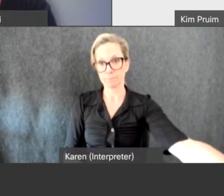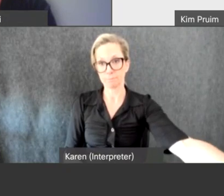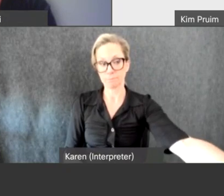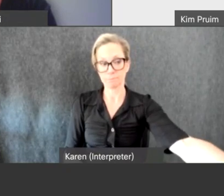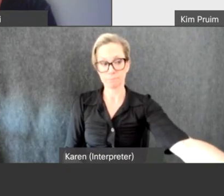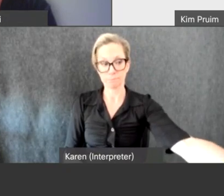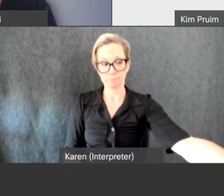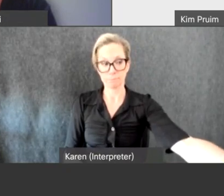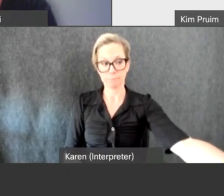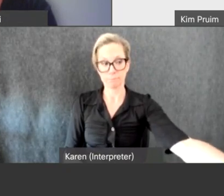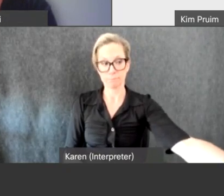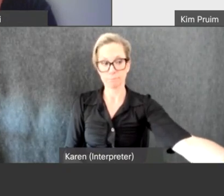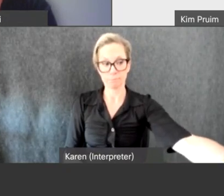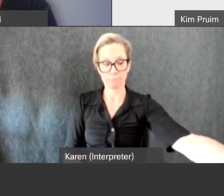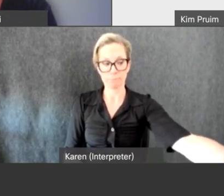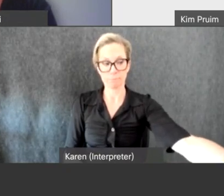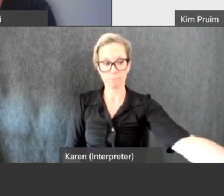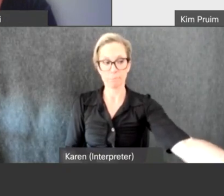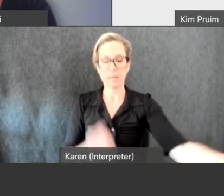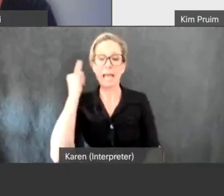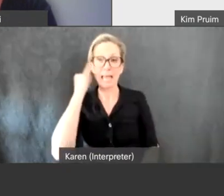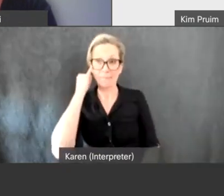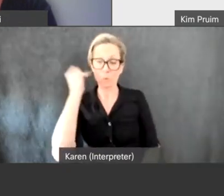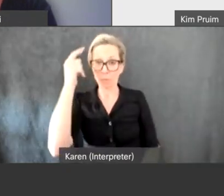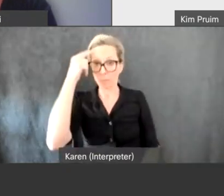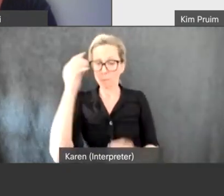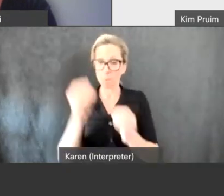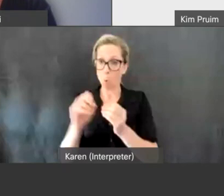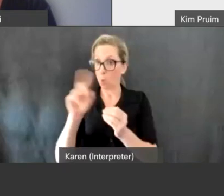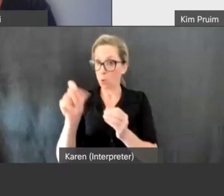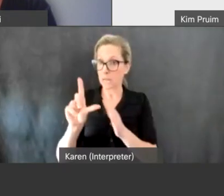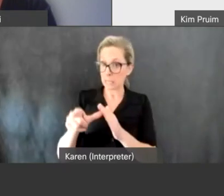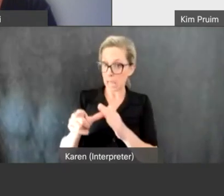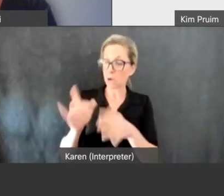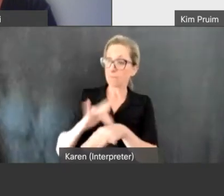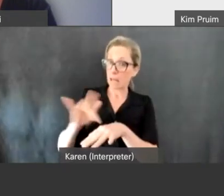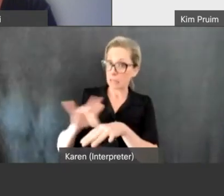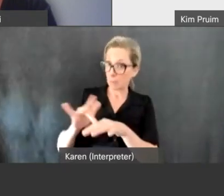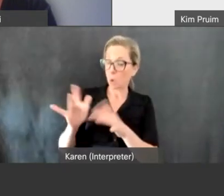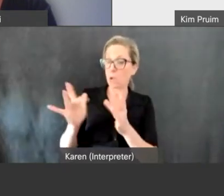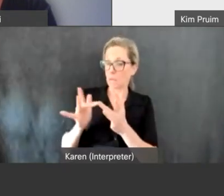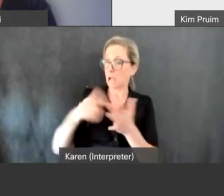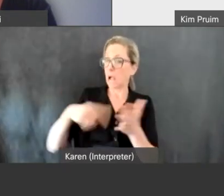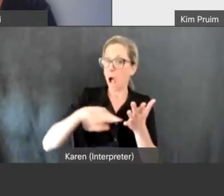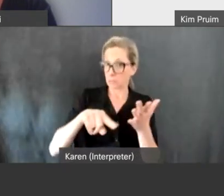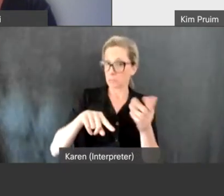Well, if folks do think of questions later on, we are definitely available. Just, you know, contact us